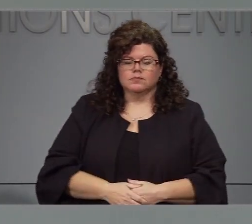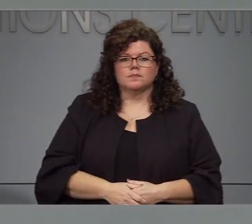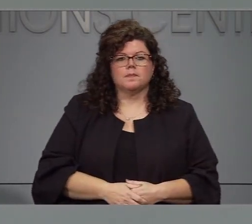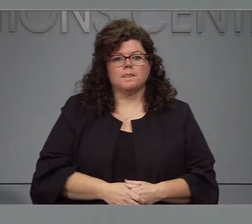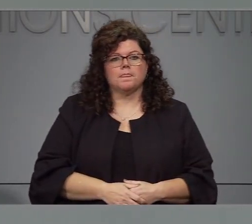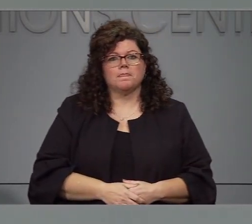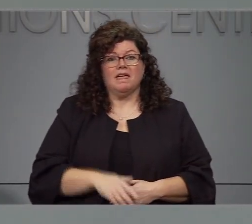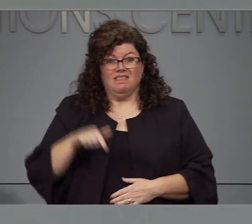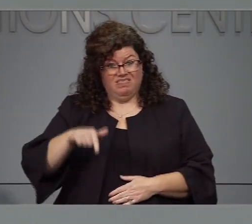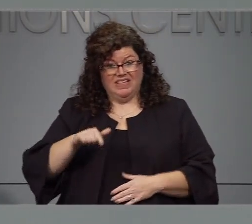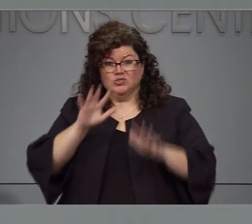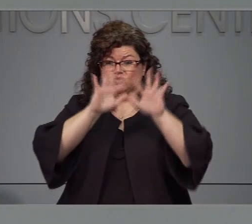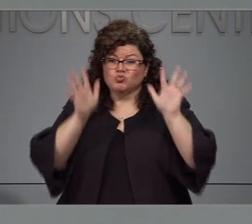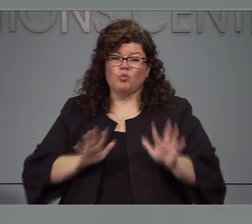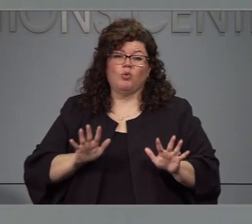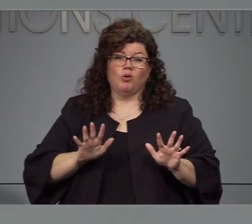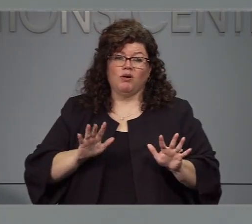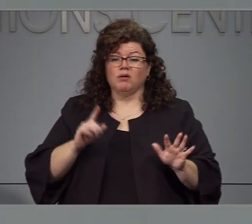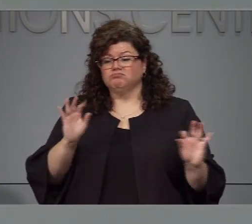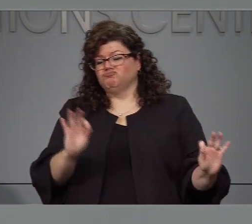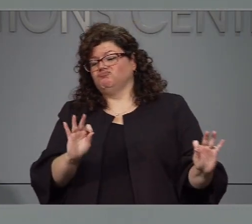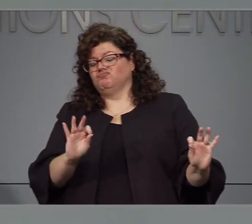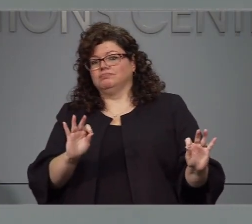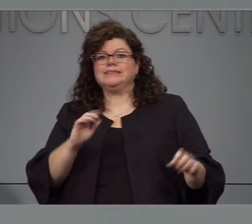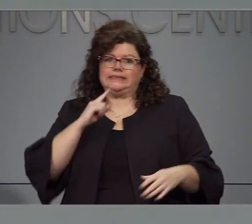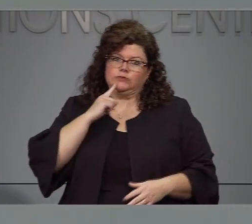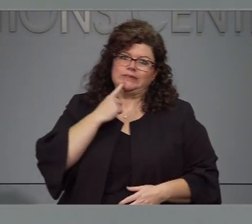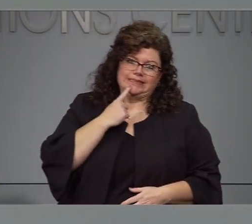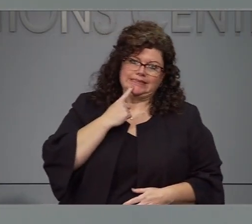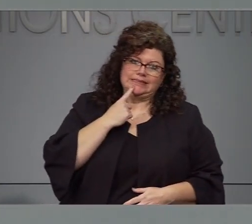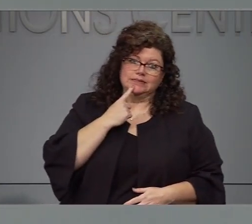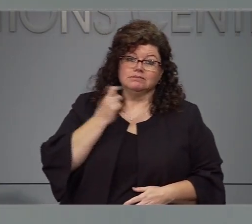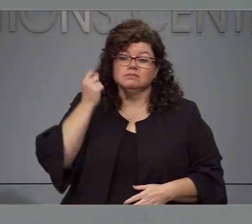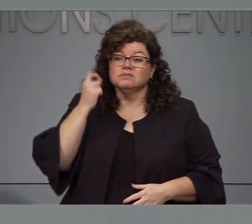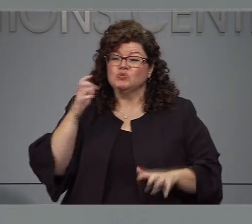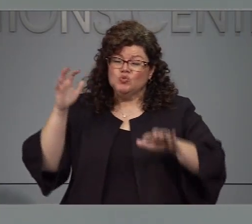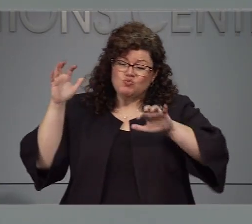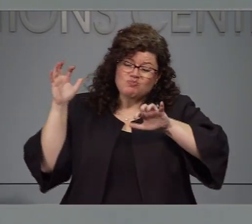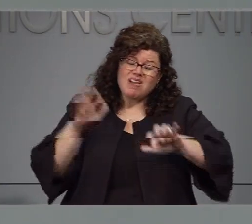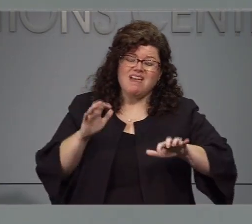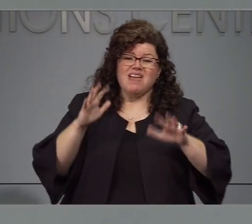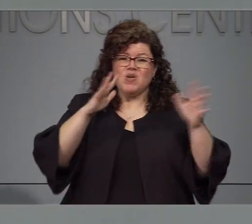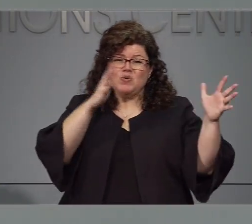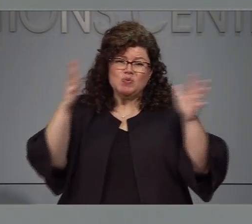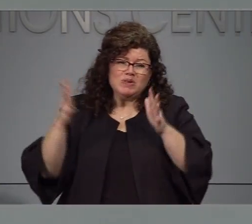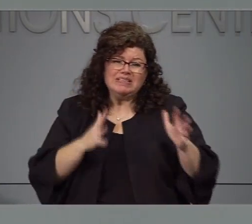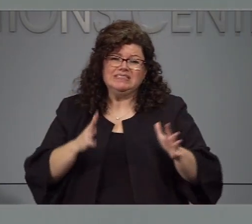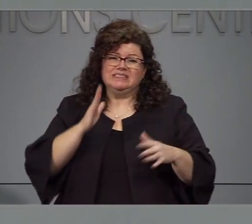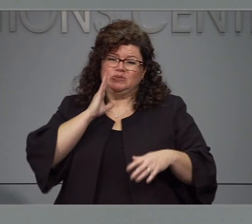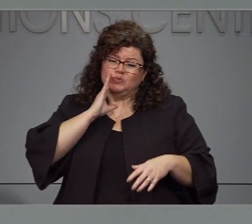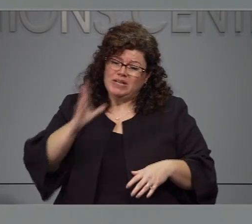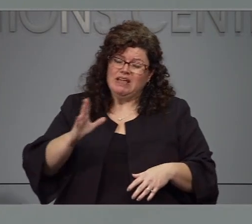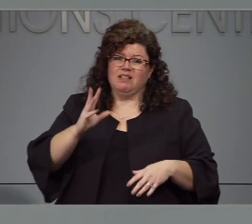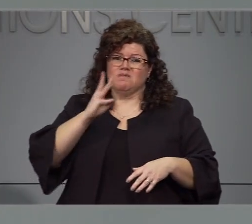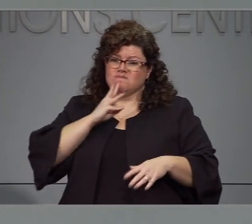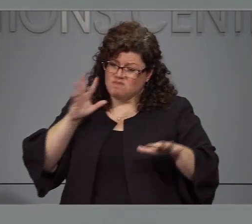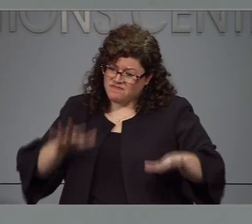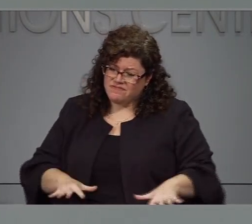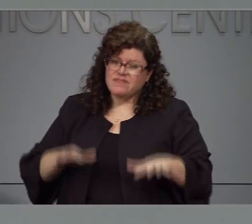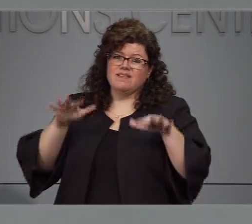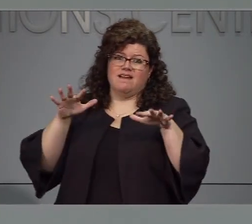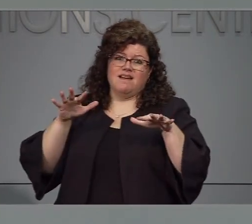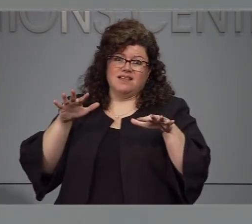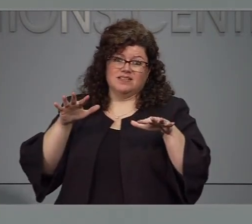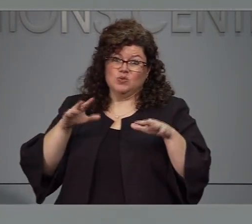take this storm seriously. This storm is forecast to have heavy rain, heavy winds, and flooding in eastern North Carolina